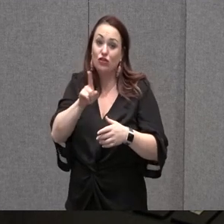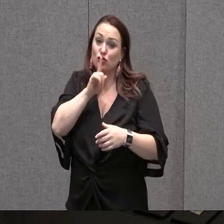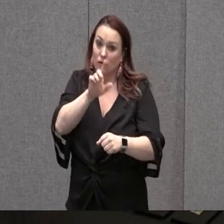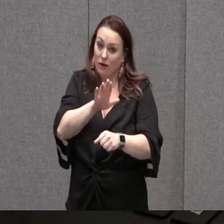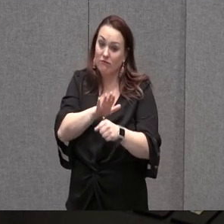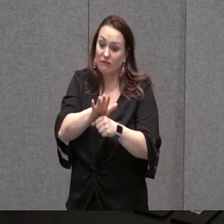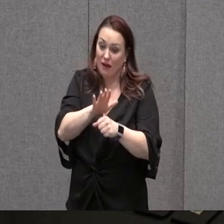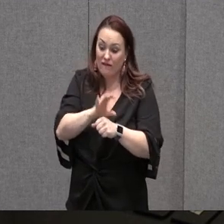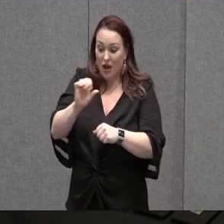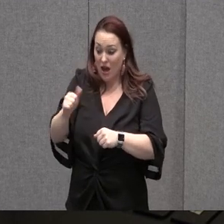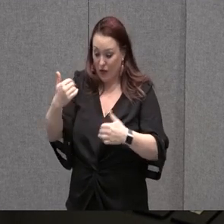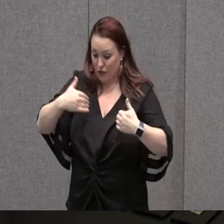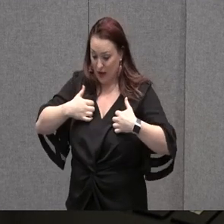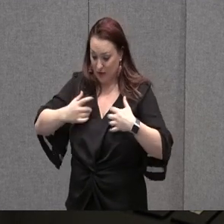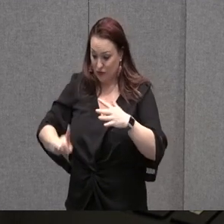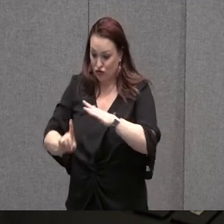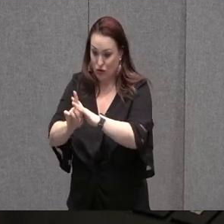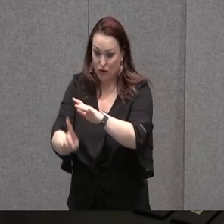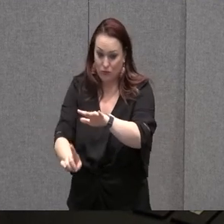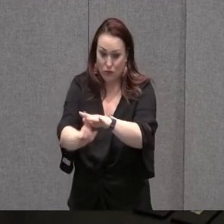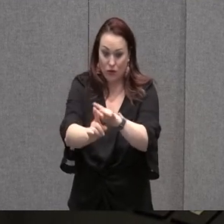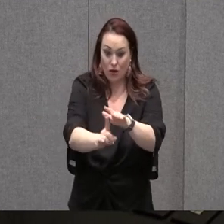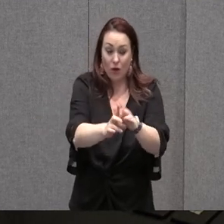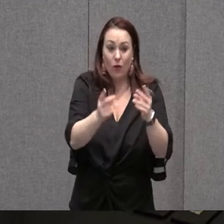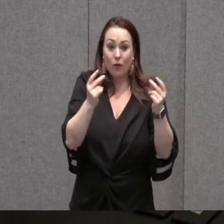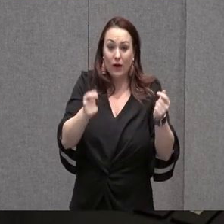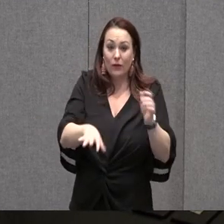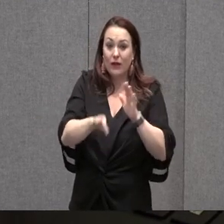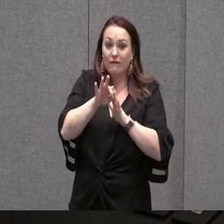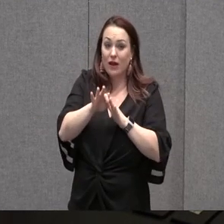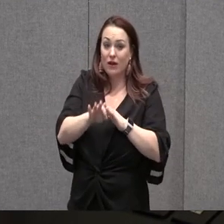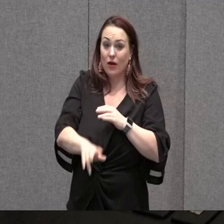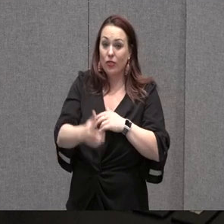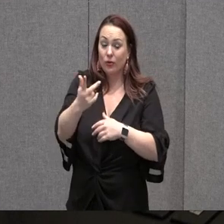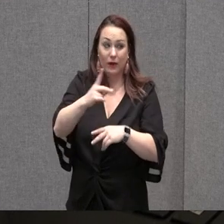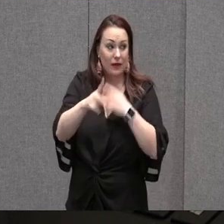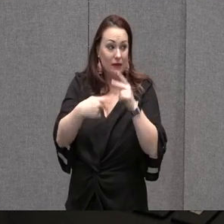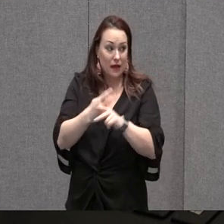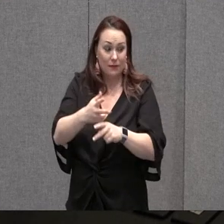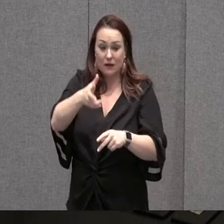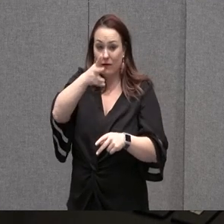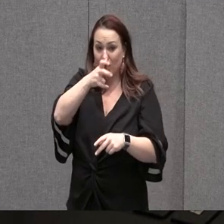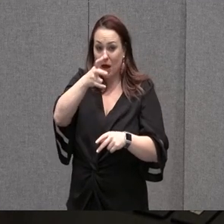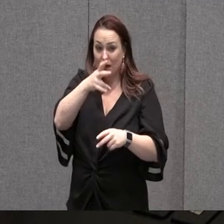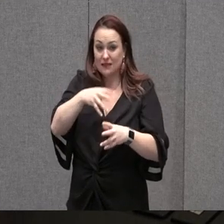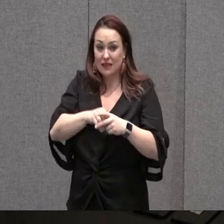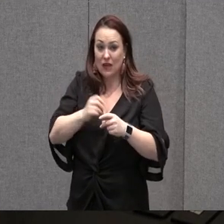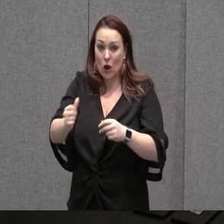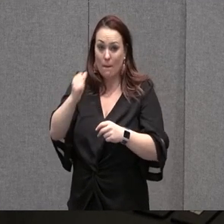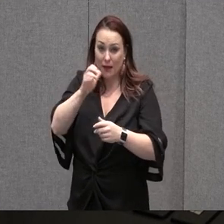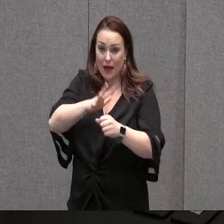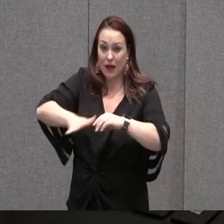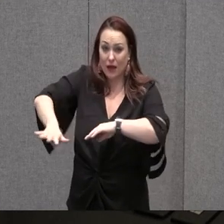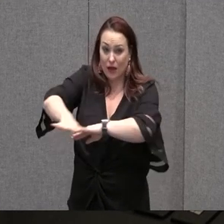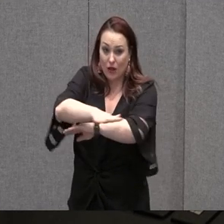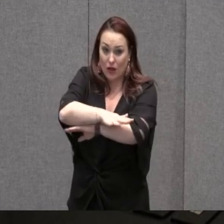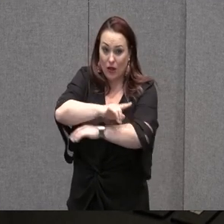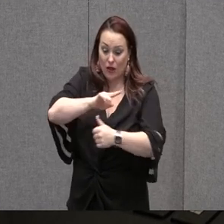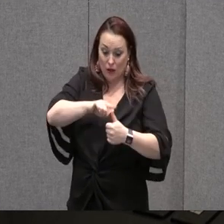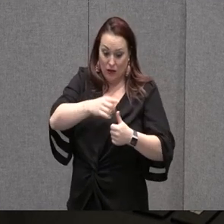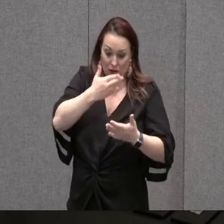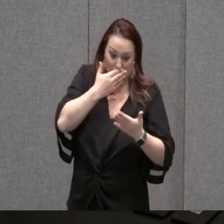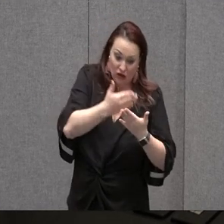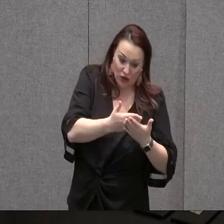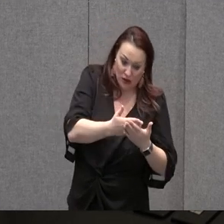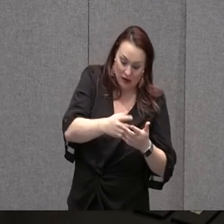arrive. We quickly found out that there were three types of bugs in our backyard: the good, the bad,